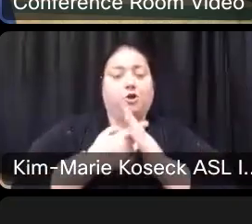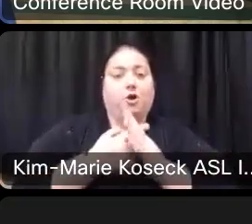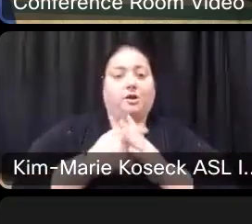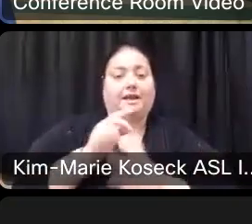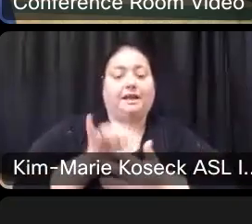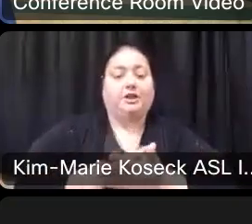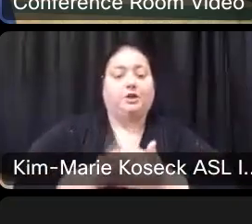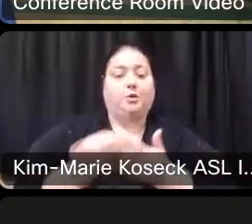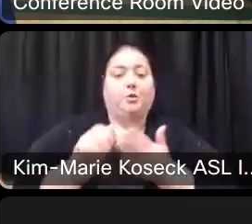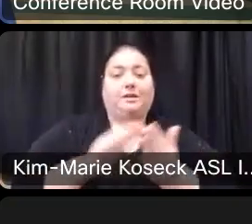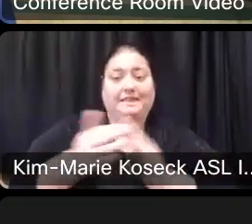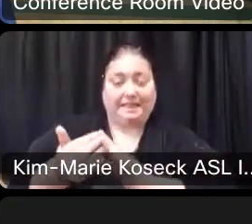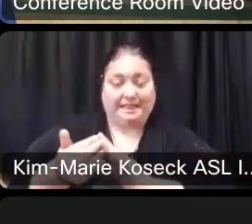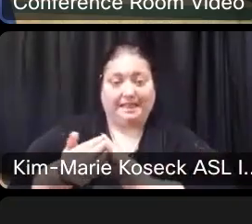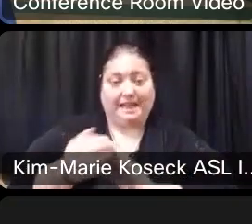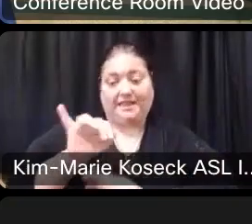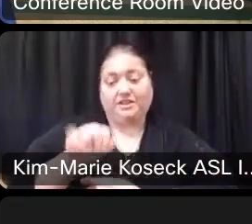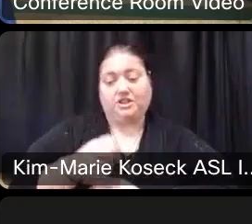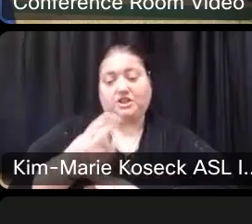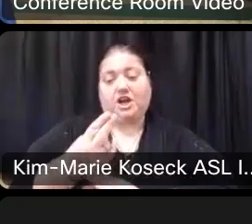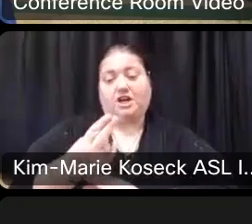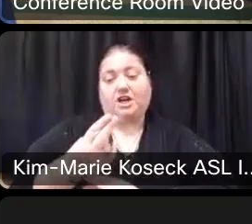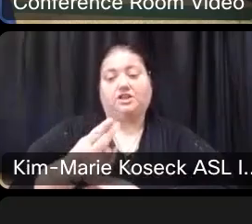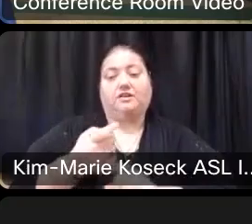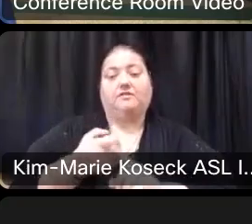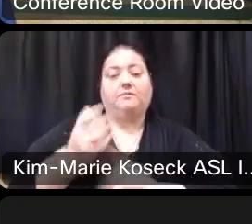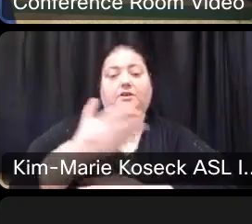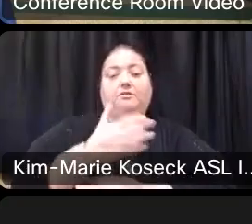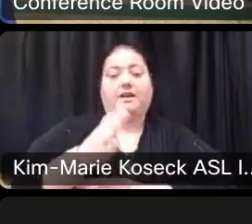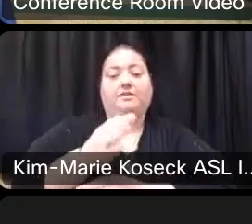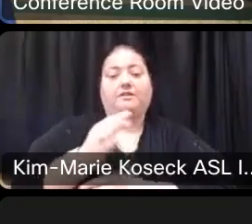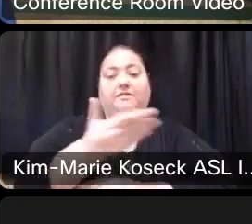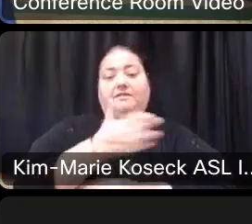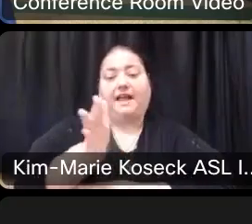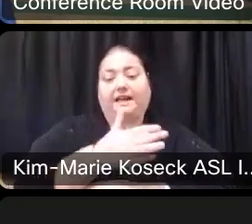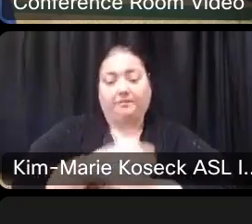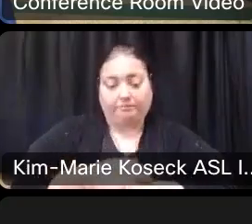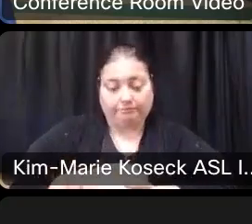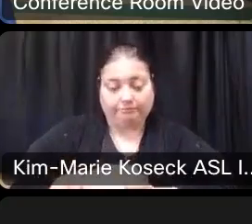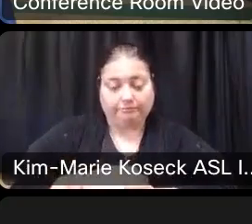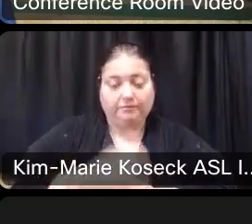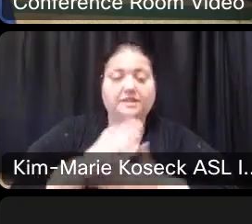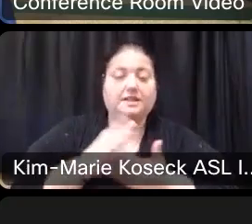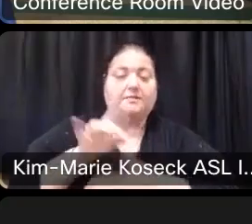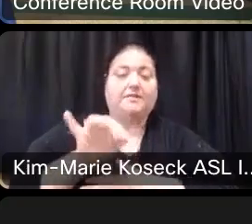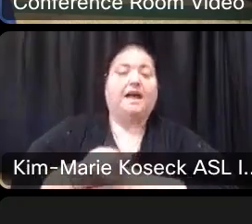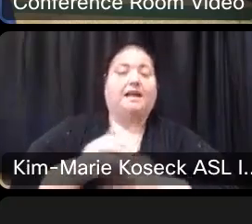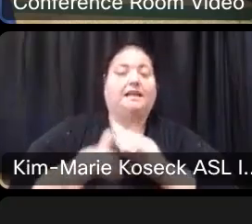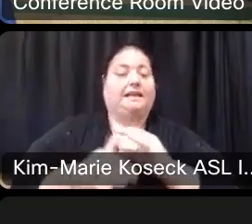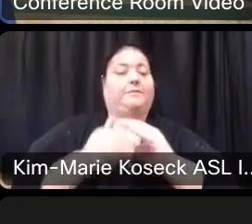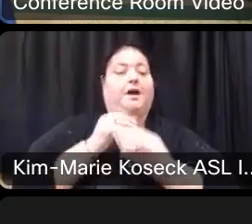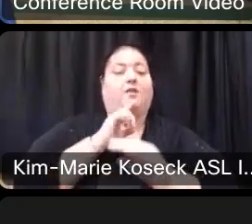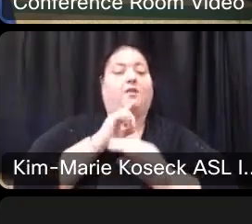New York City. And that's from Josh, the creator of the flag. Great. Appreciate that. Yeah. Some of us had gotten that email, so appreciate you reading